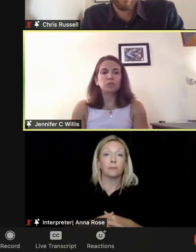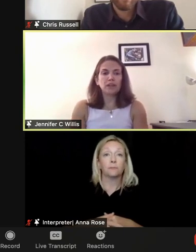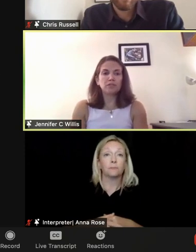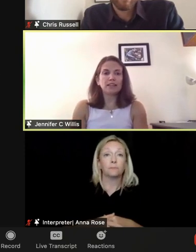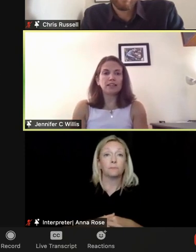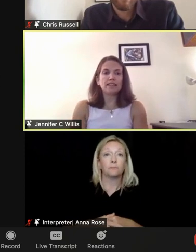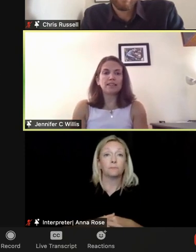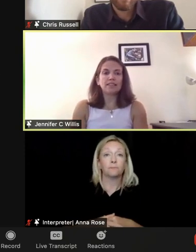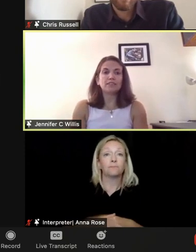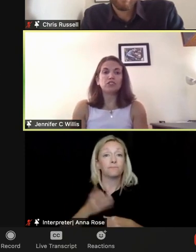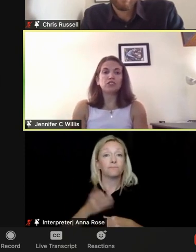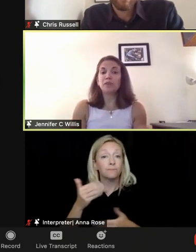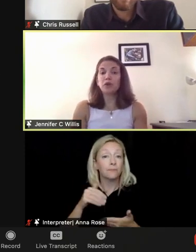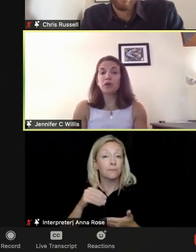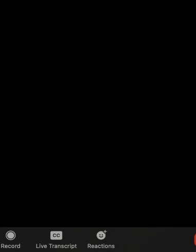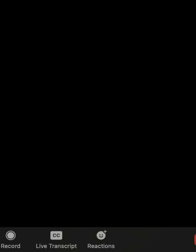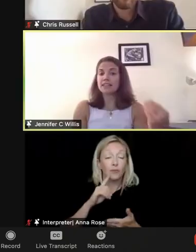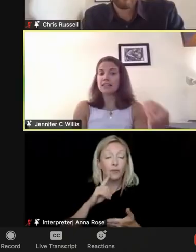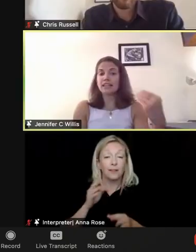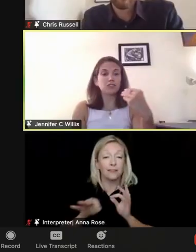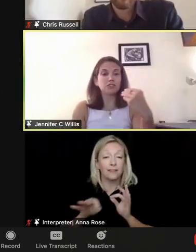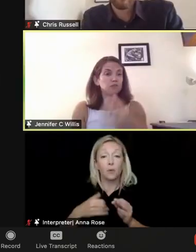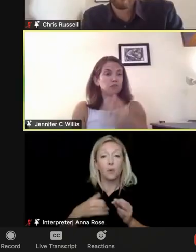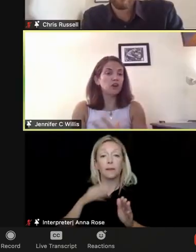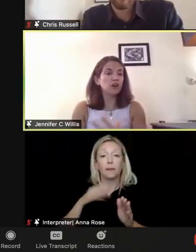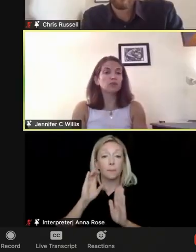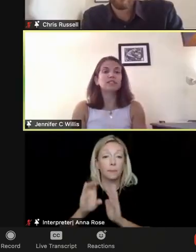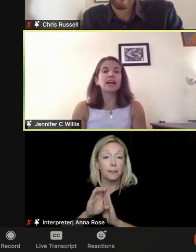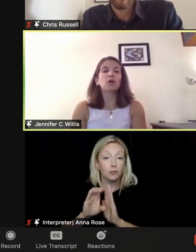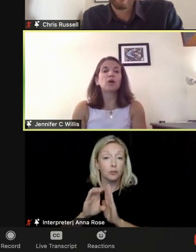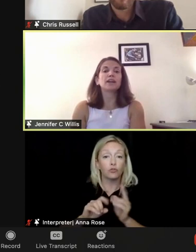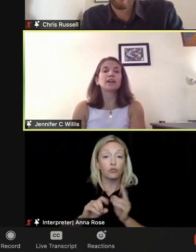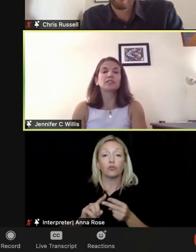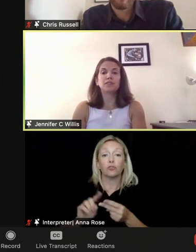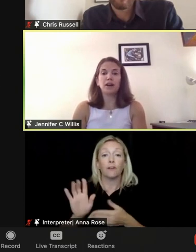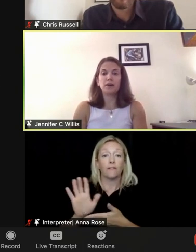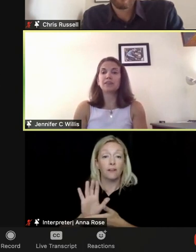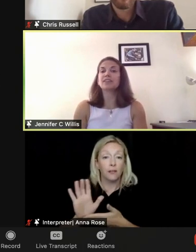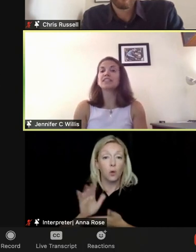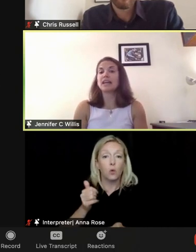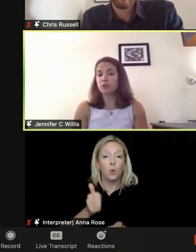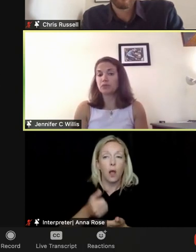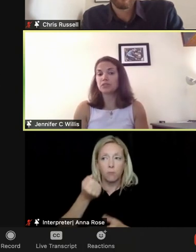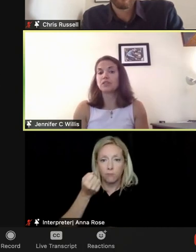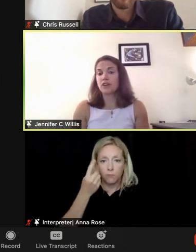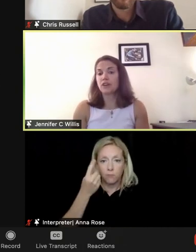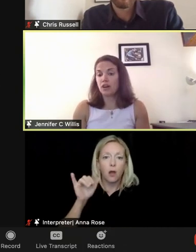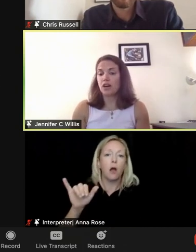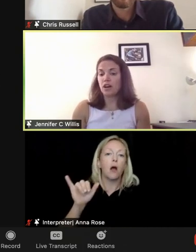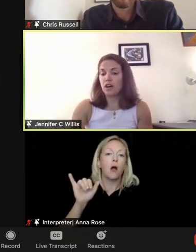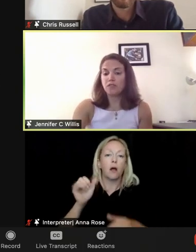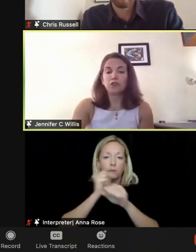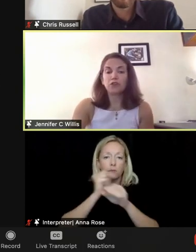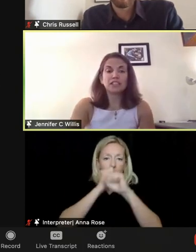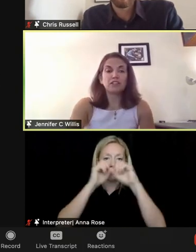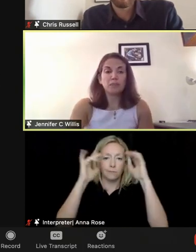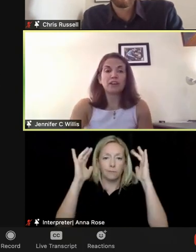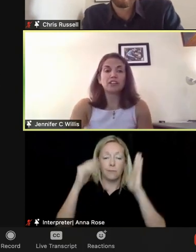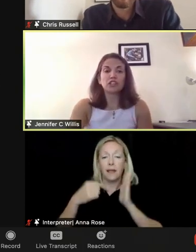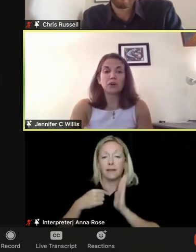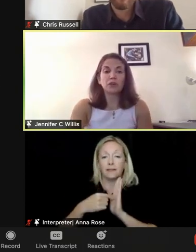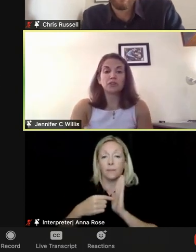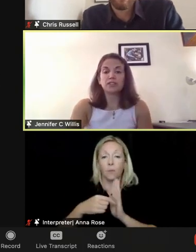So it's pretty friendly in that it gives you photographs, it gives you videos to help kind of give examples for